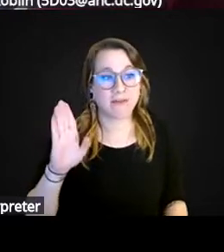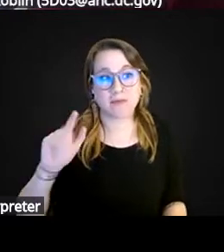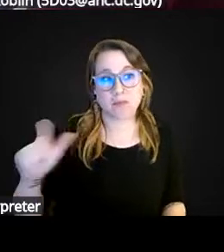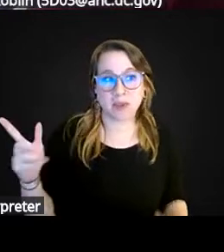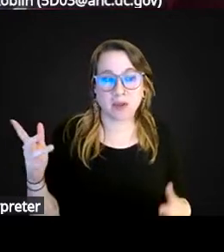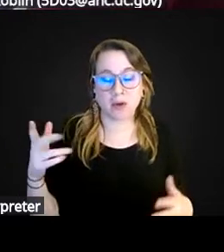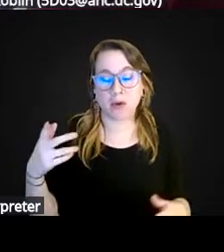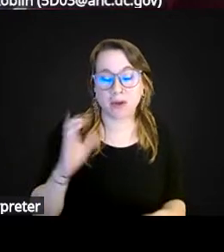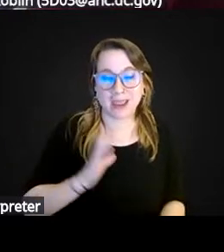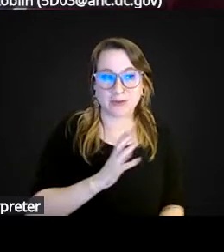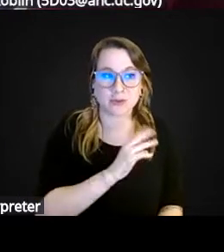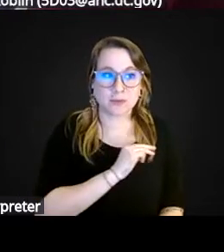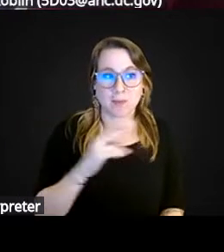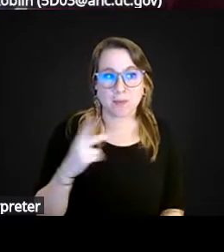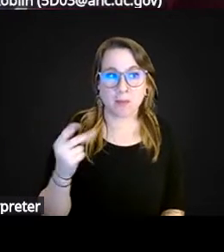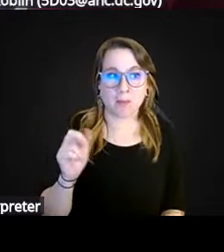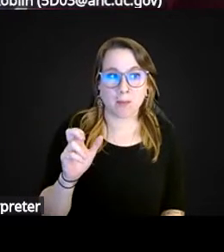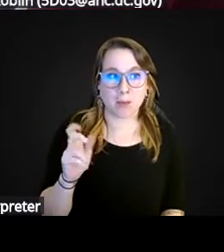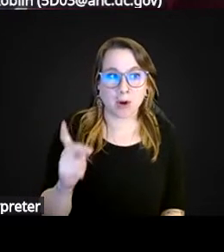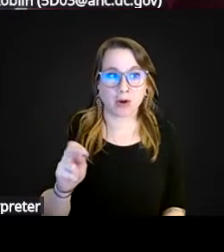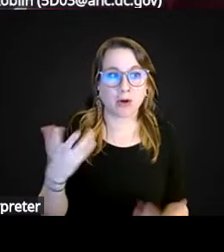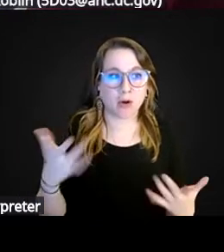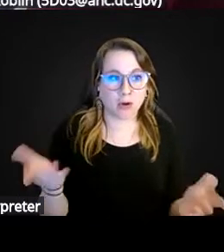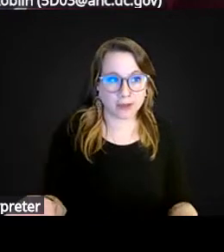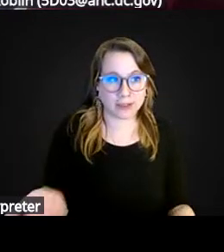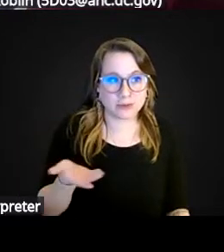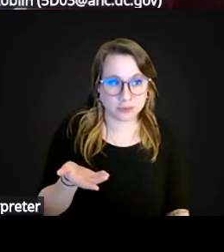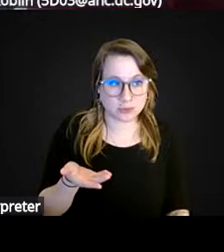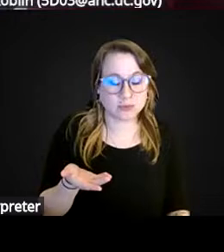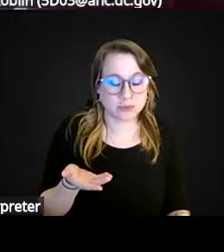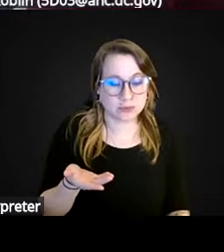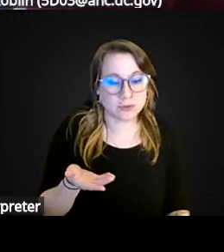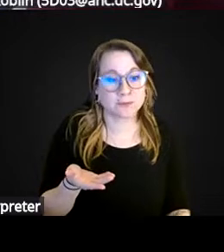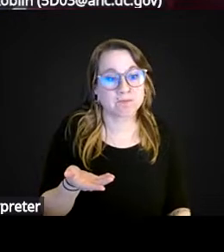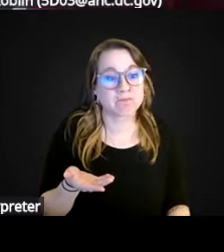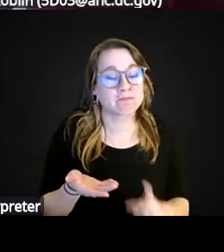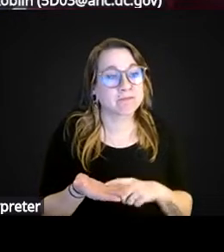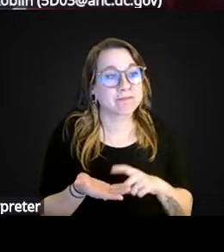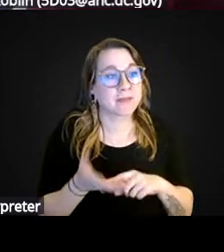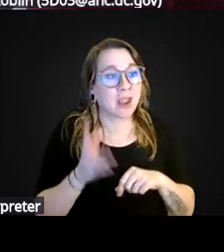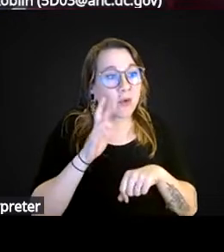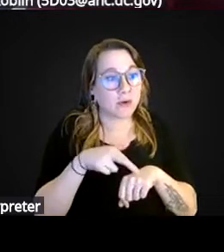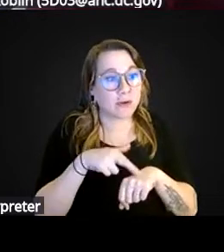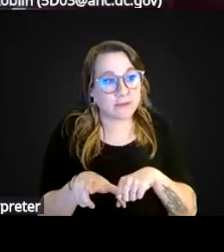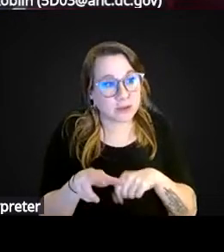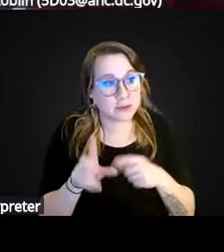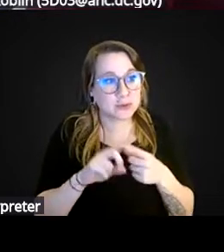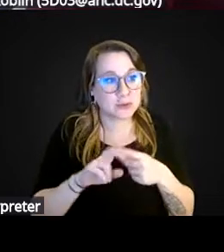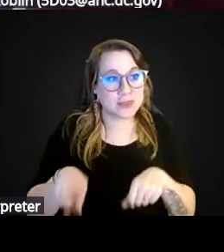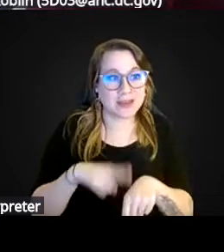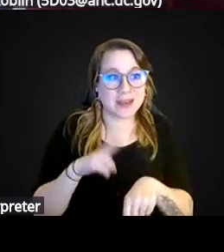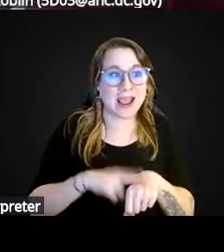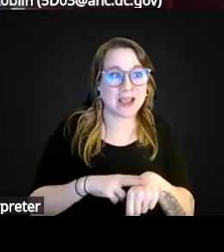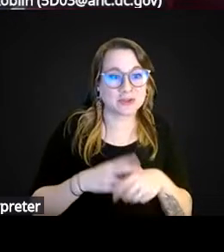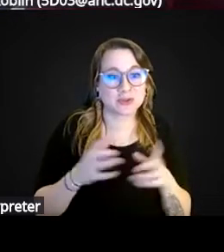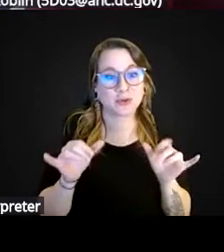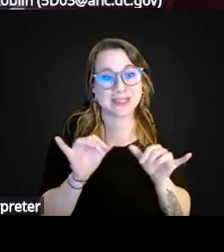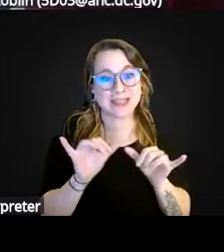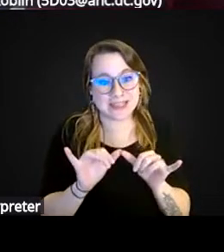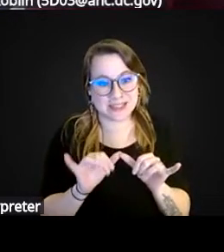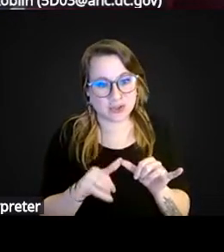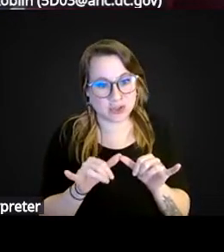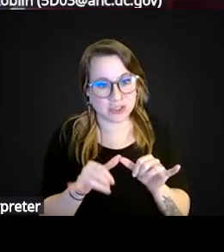Parker has introduced. It's in reference to the National Engineering Products